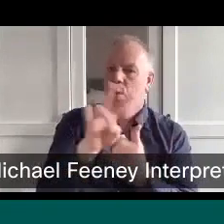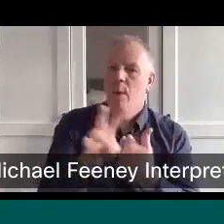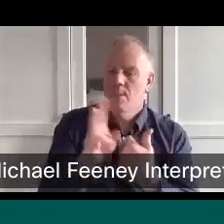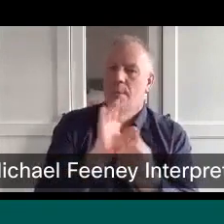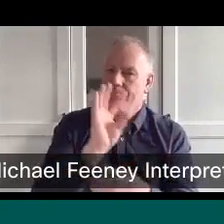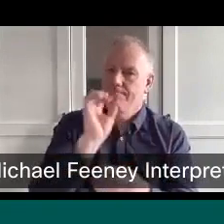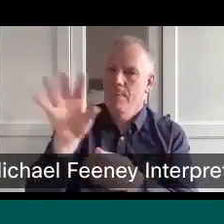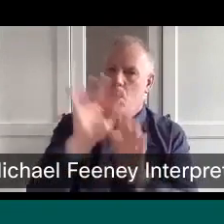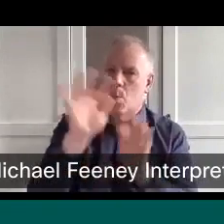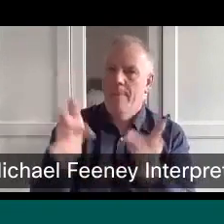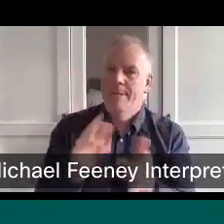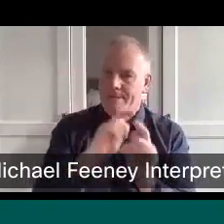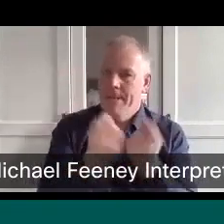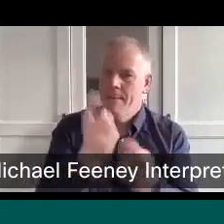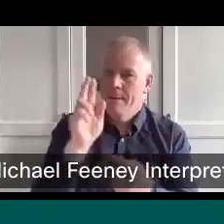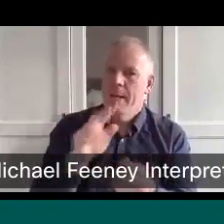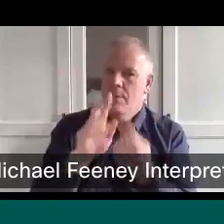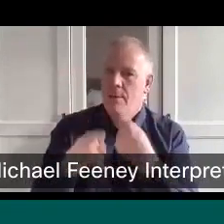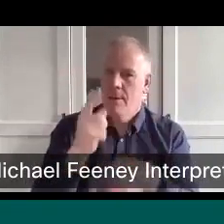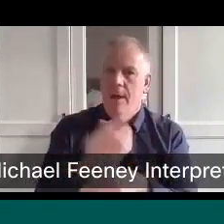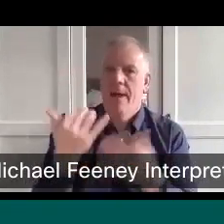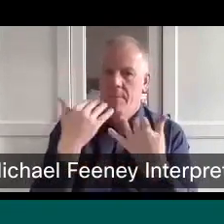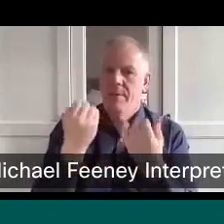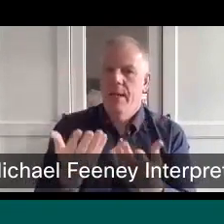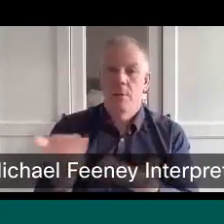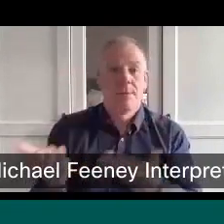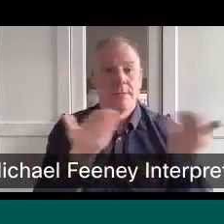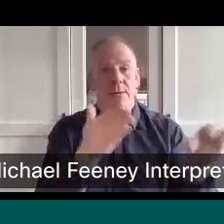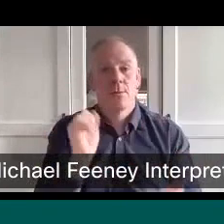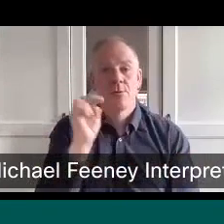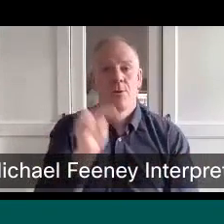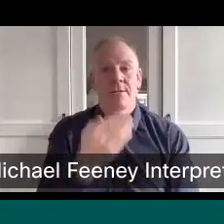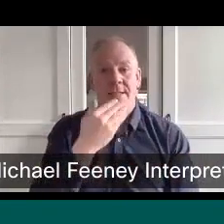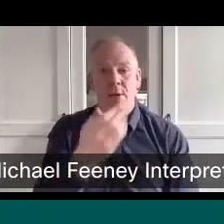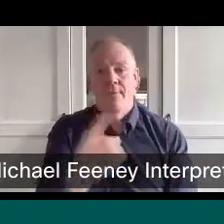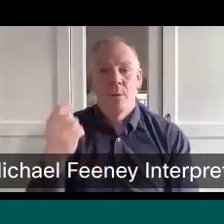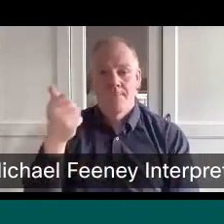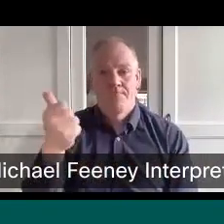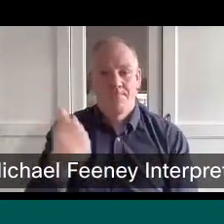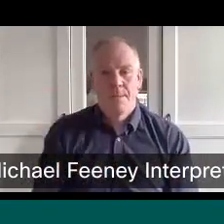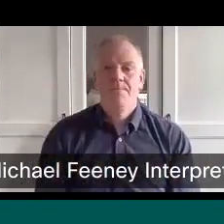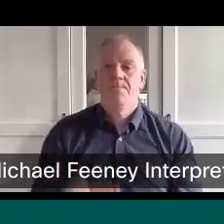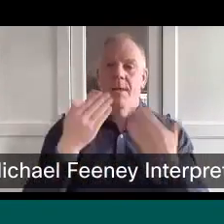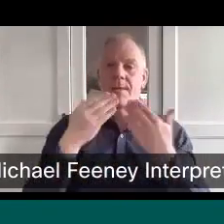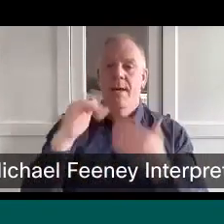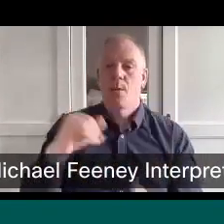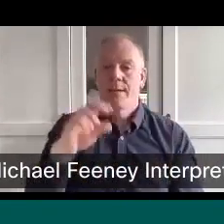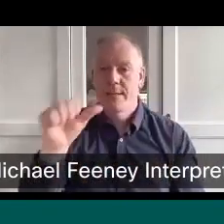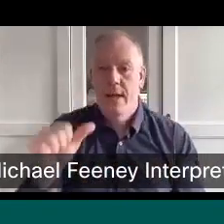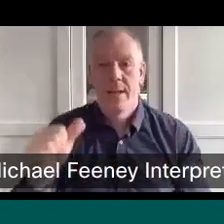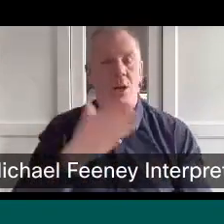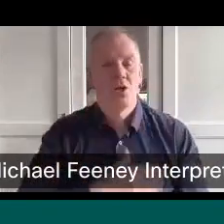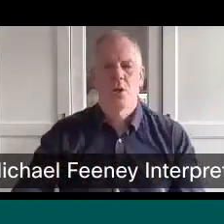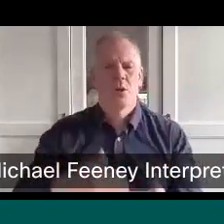will be able to respond, and that they'll be available. The information will be available. So over to you, John. Thanks, everybody. Thanks, Juanita. And just to pick up